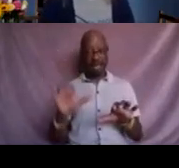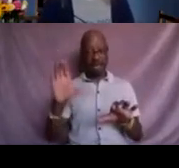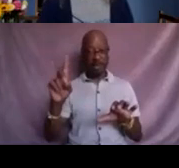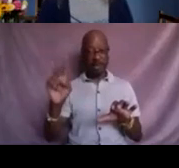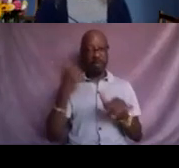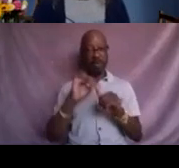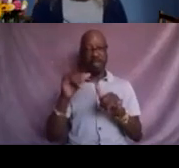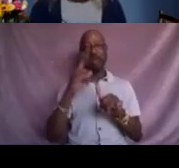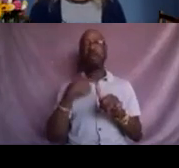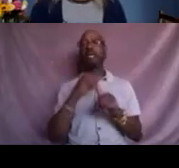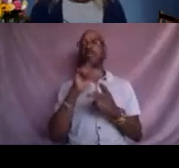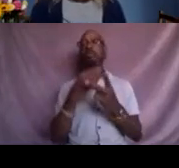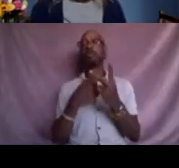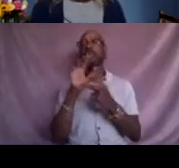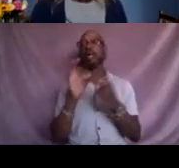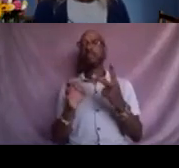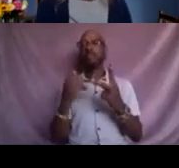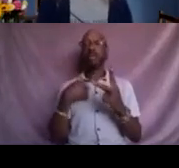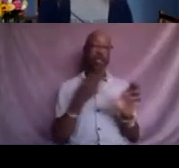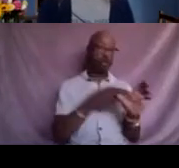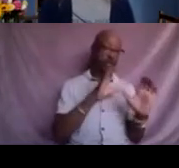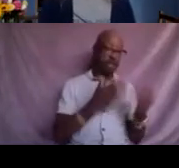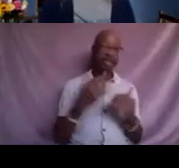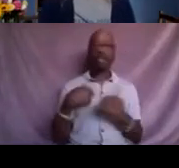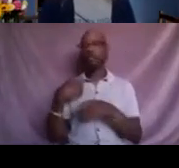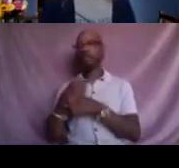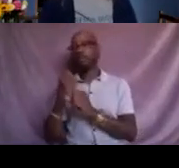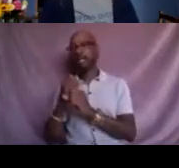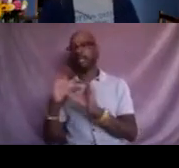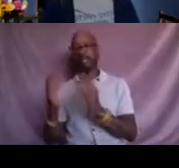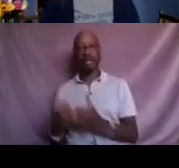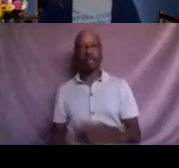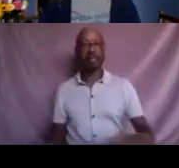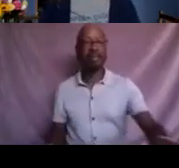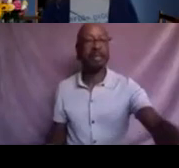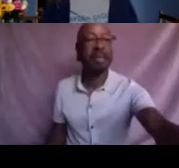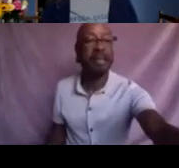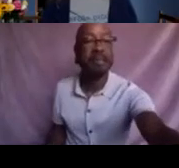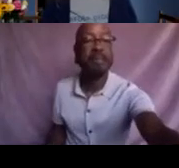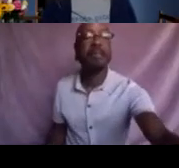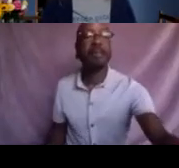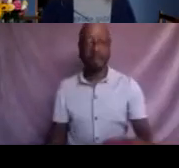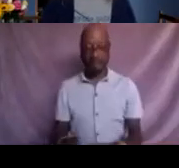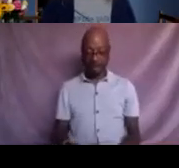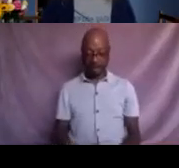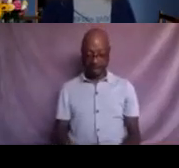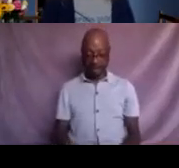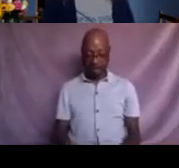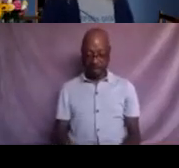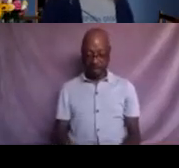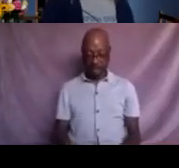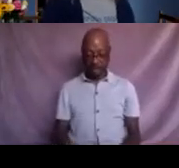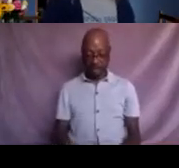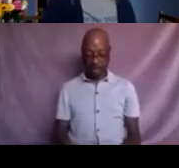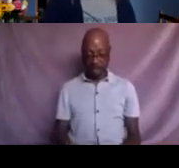had 2 options. We had join class and we had create class. And we clicked on create class, right? But if you clicked join class, students